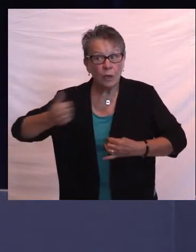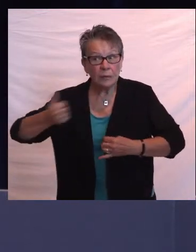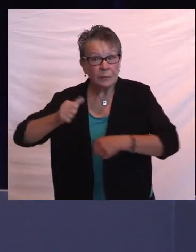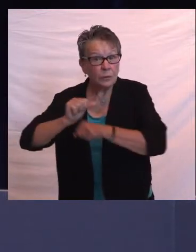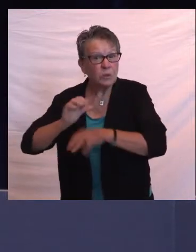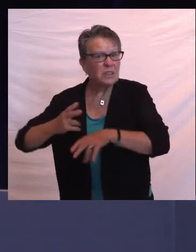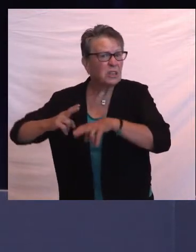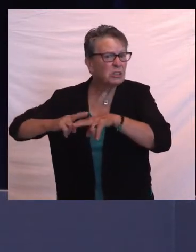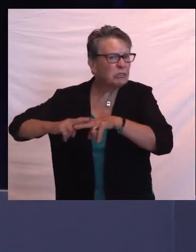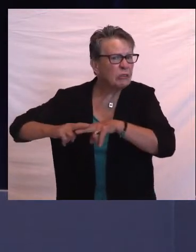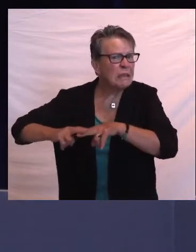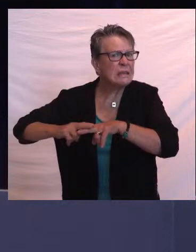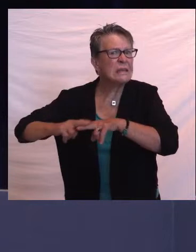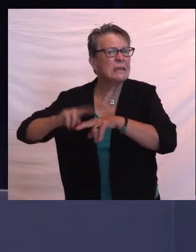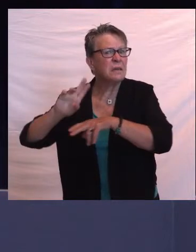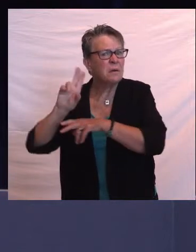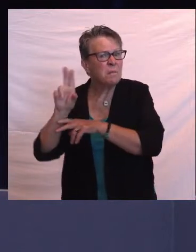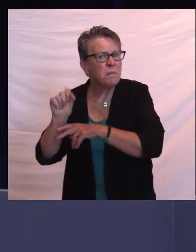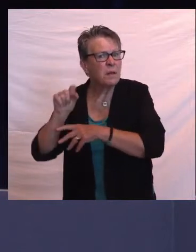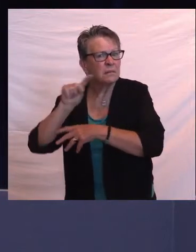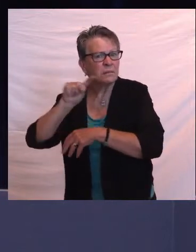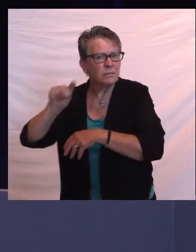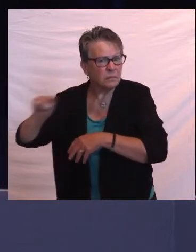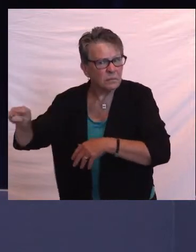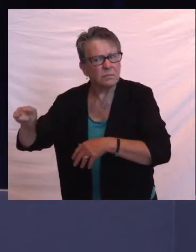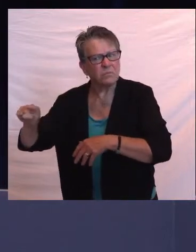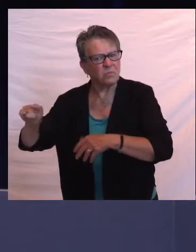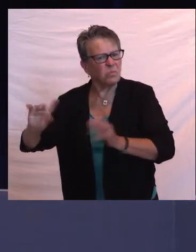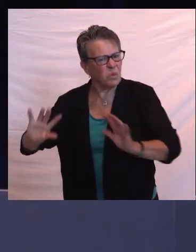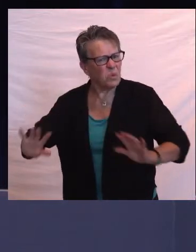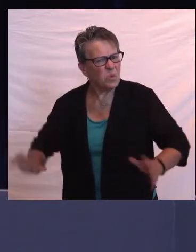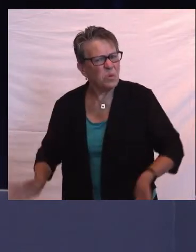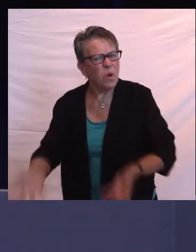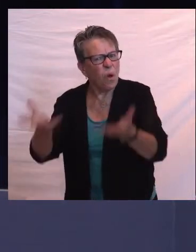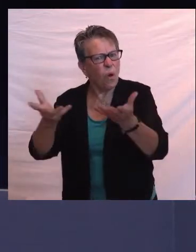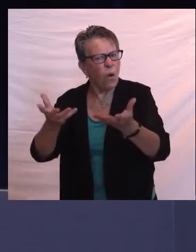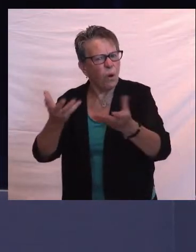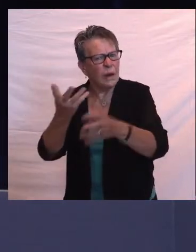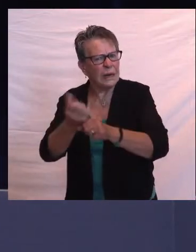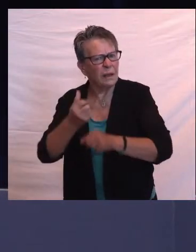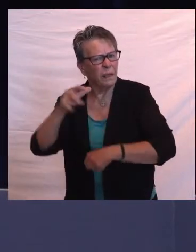categories to line up and get a booster. As of this morning,